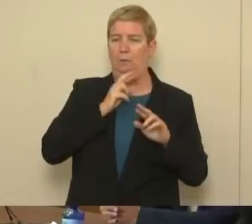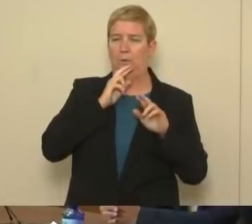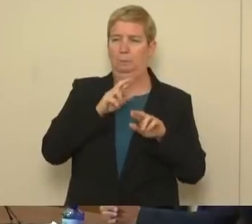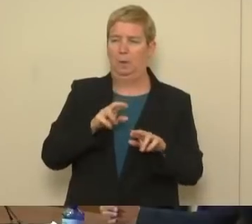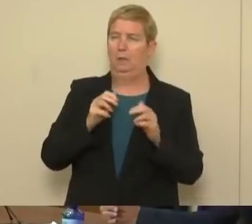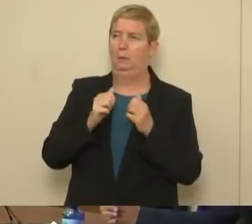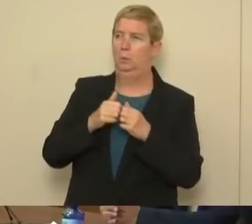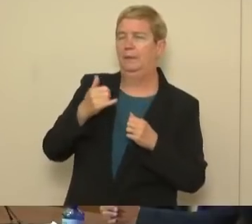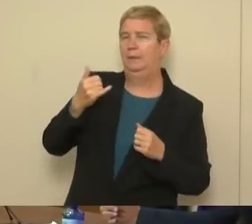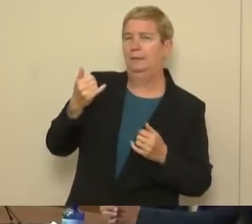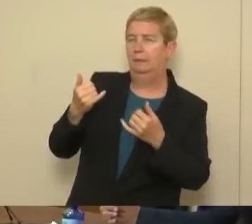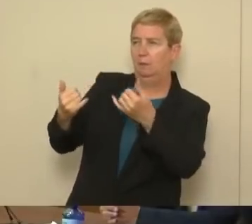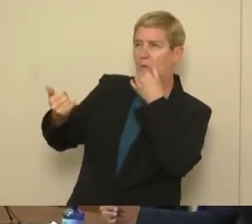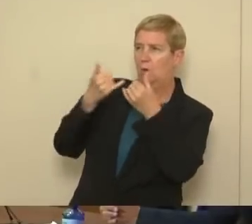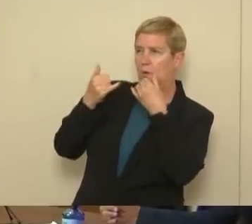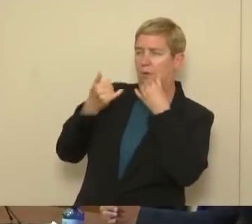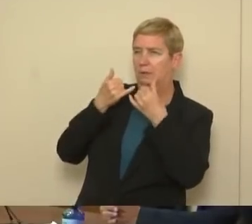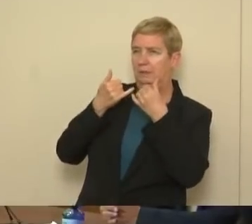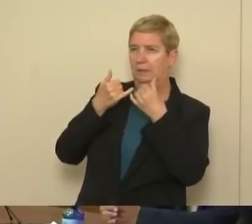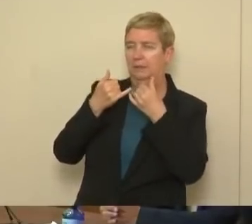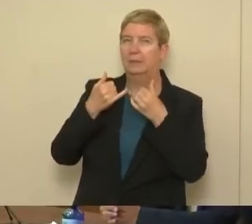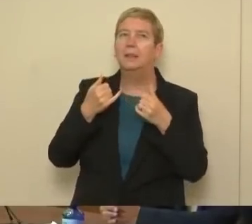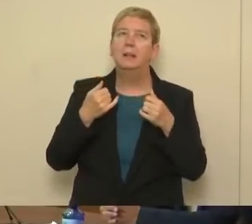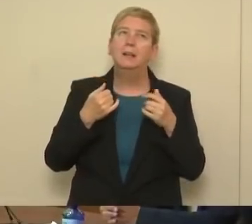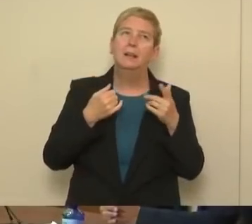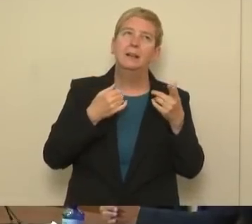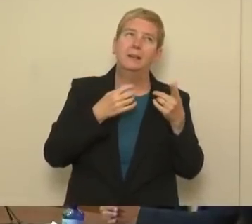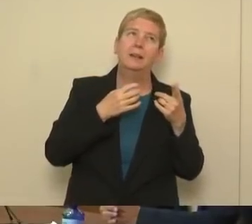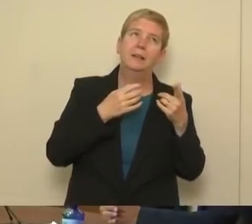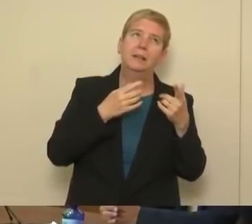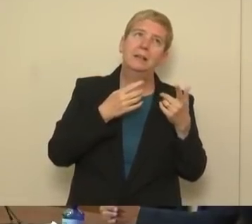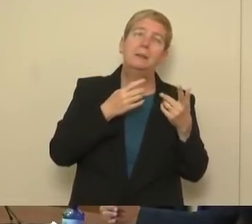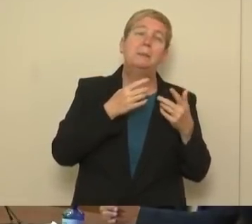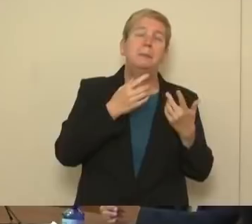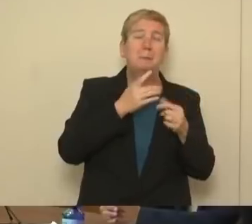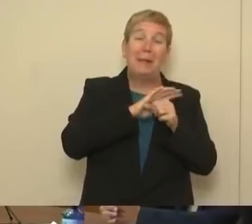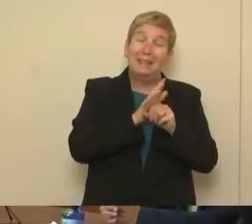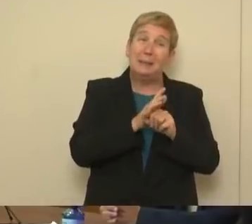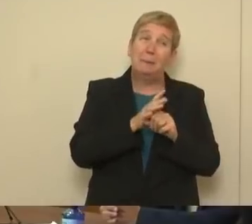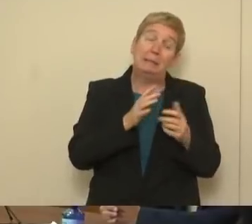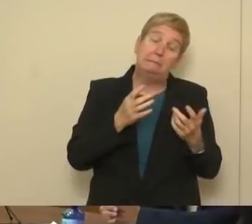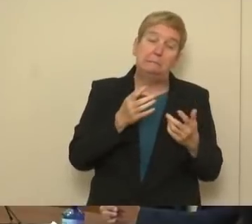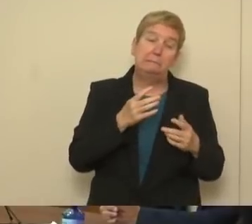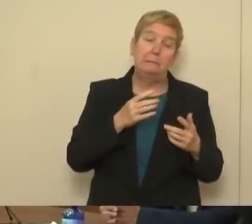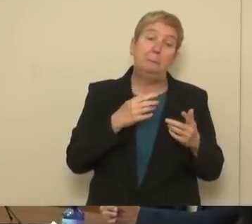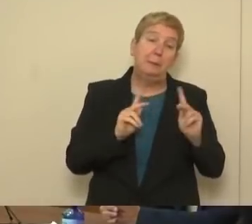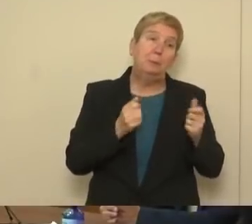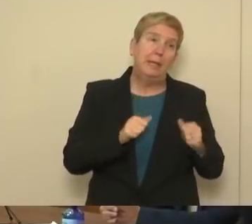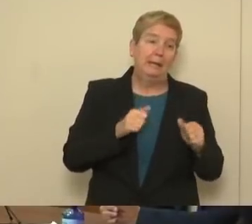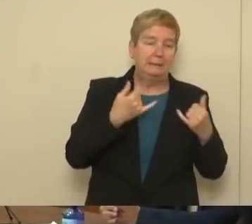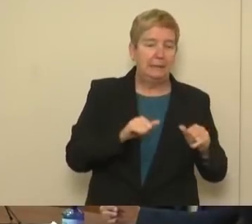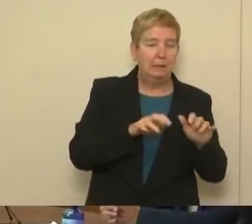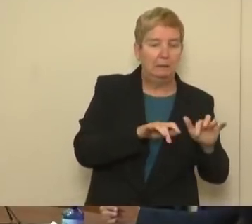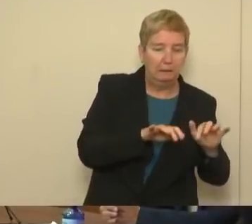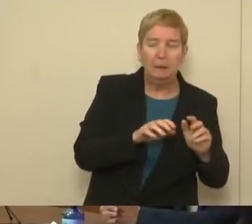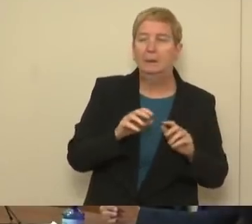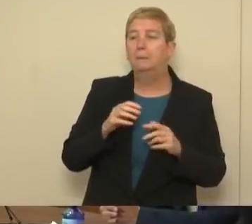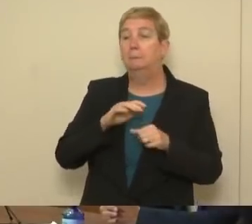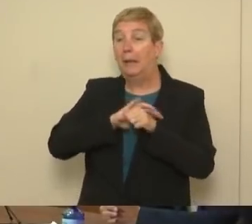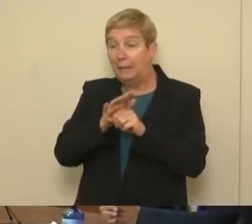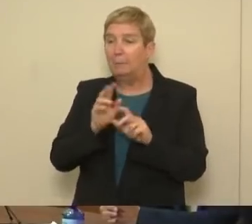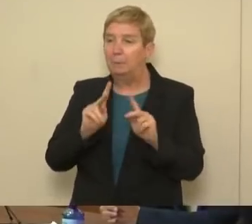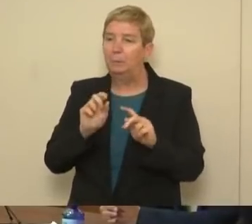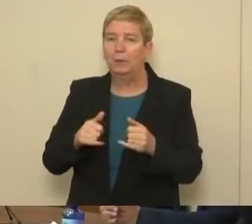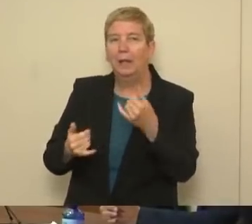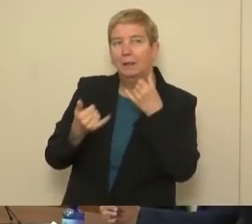probably offset some of the negative effects of the pandemic, but for better or worse, the next 7 weeks is largely about